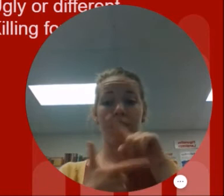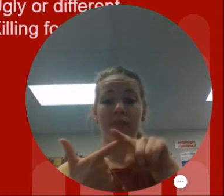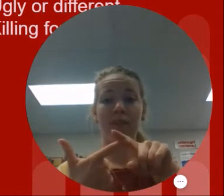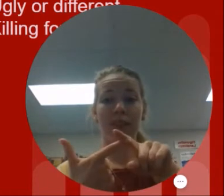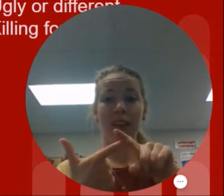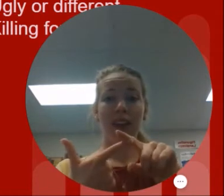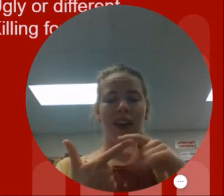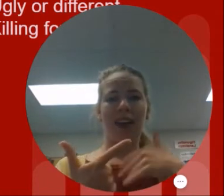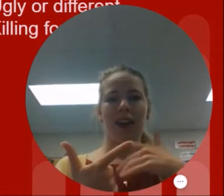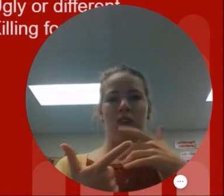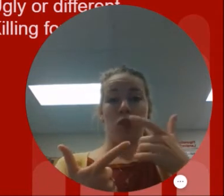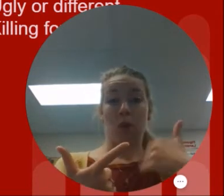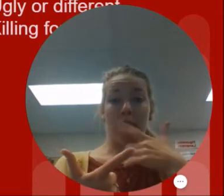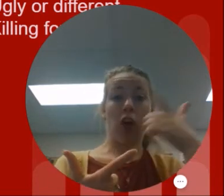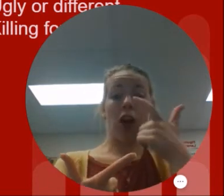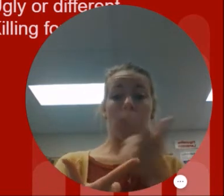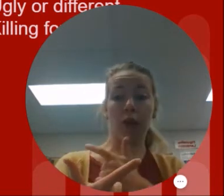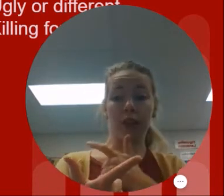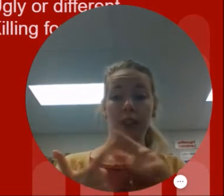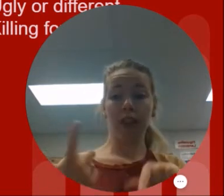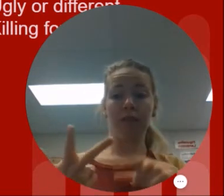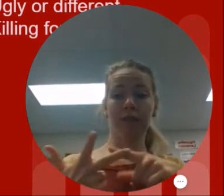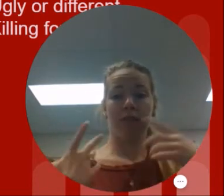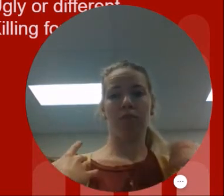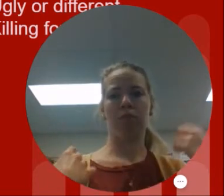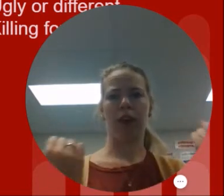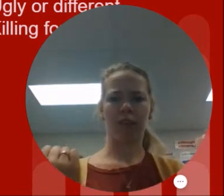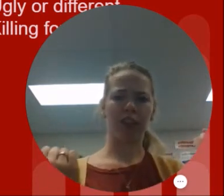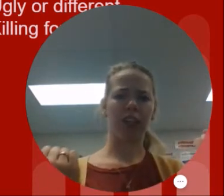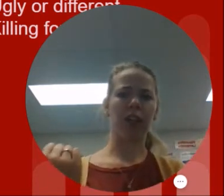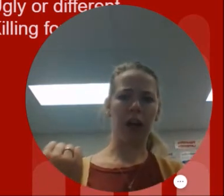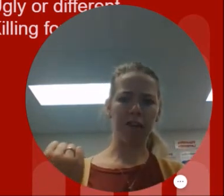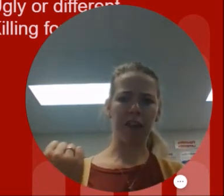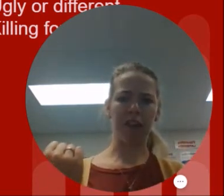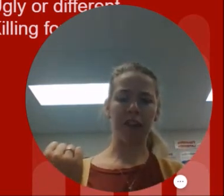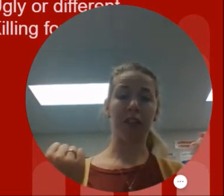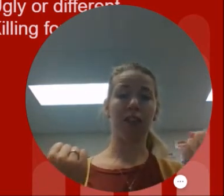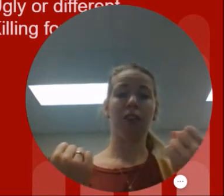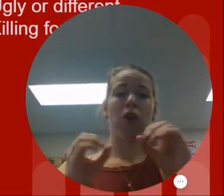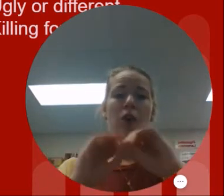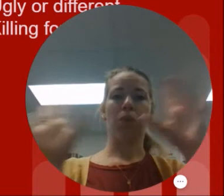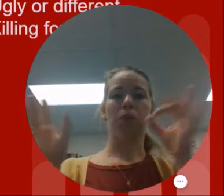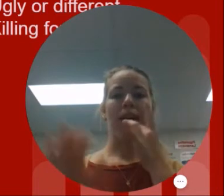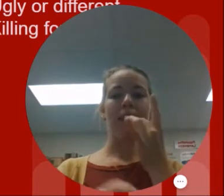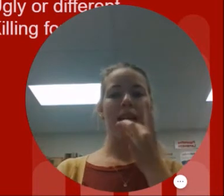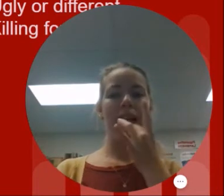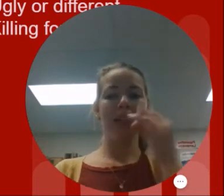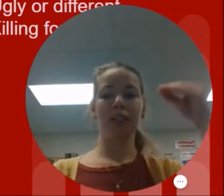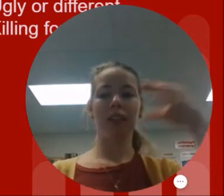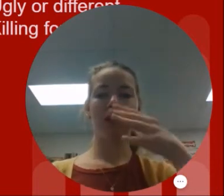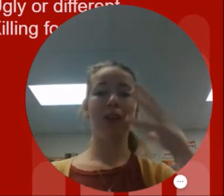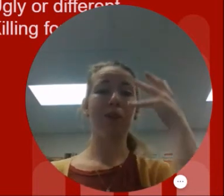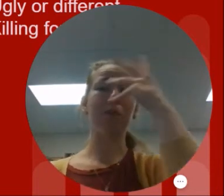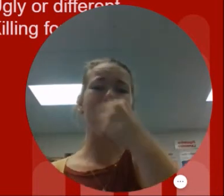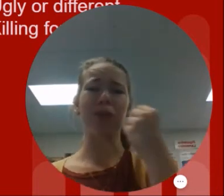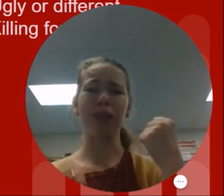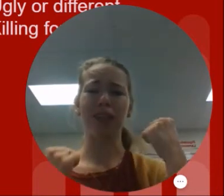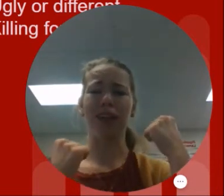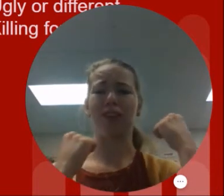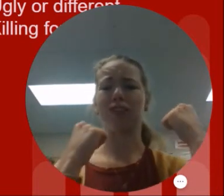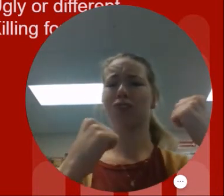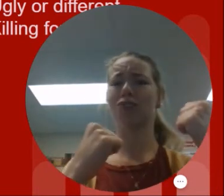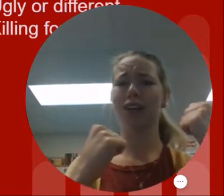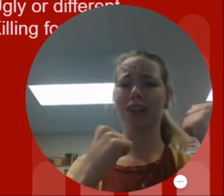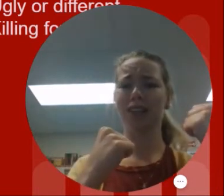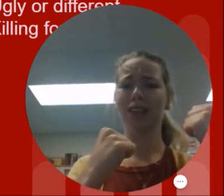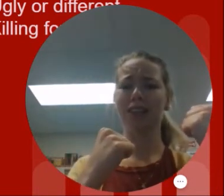God. You have a lot of loyalty, bravery, confidence, bright light, beauty